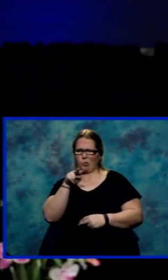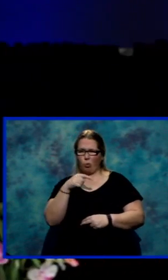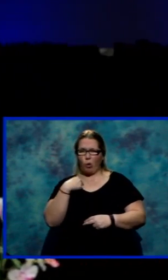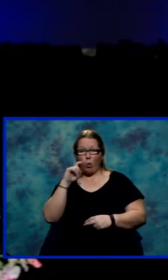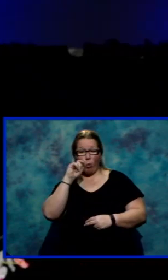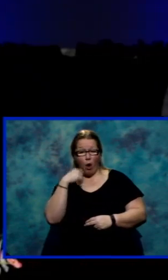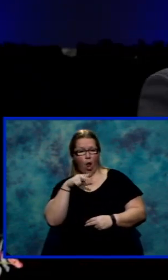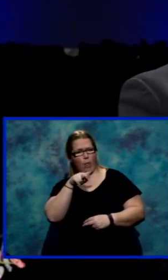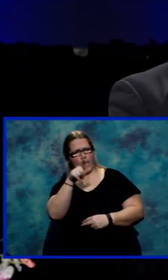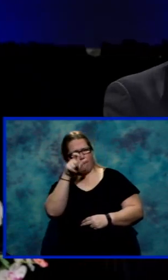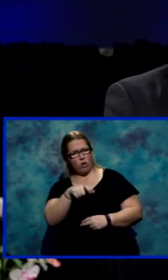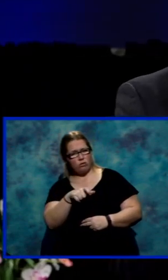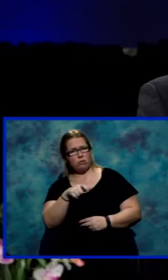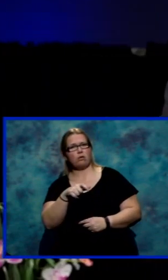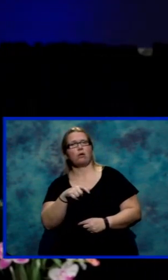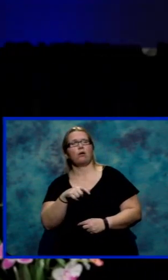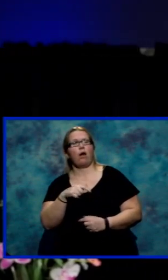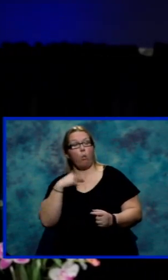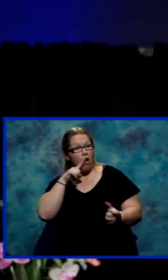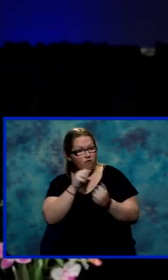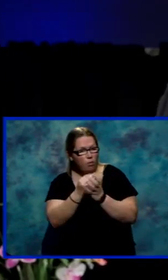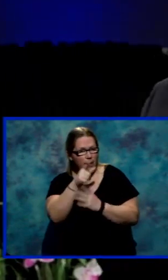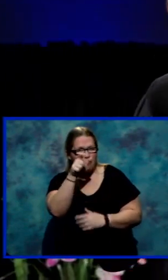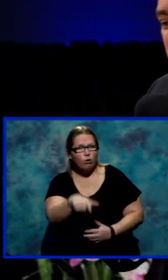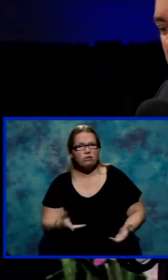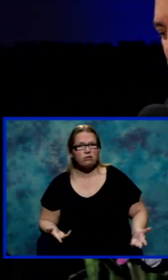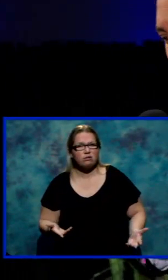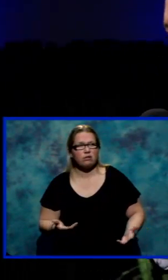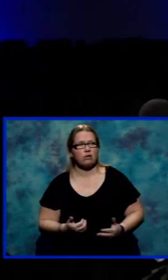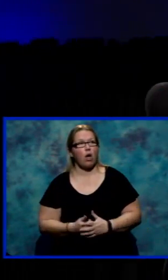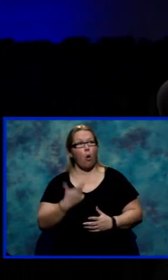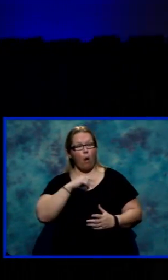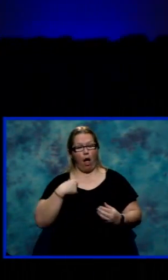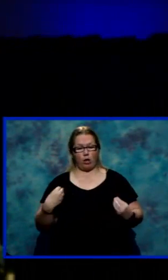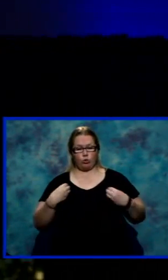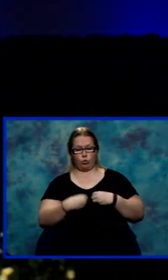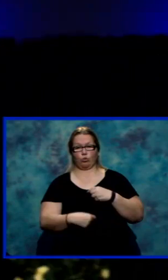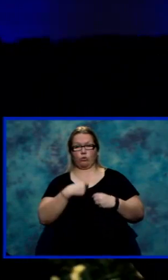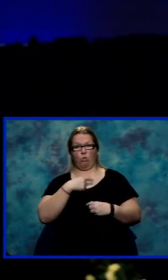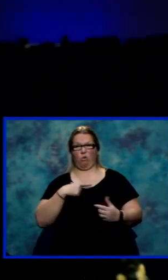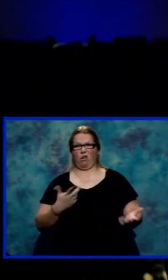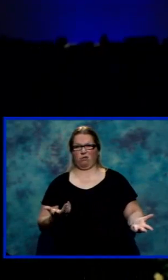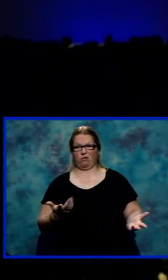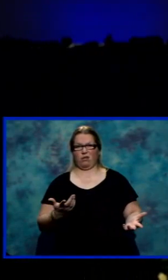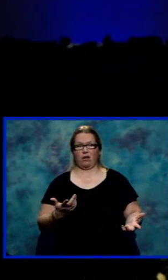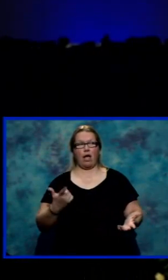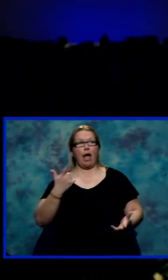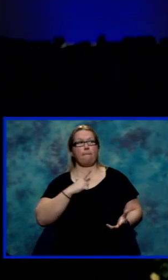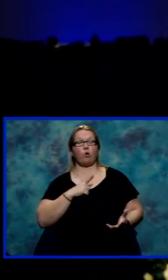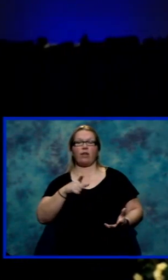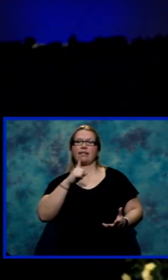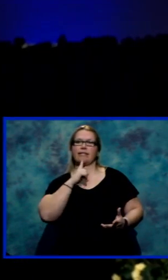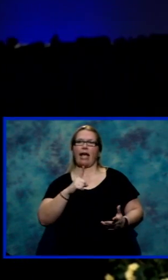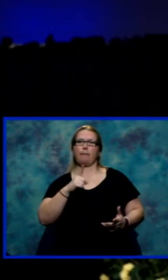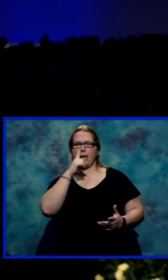we're going to be friends based on how that person looks. The reason I do wear a suit and tie is because there are a lot of people who believe that a president should